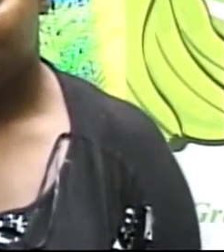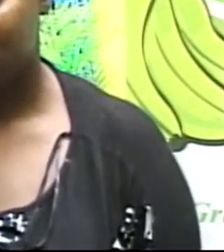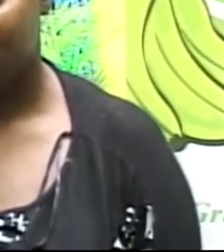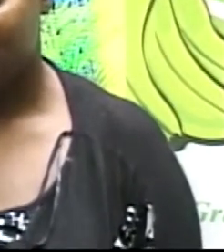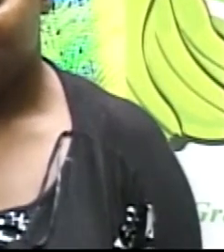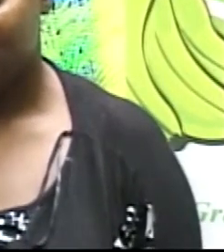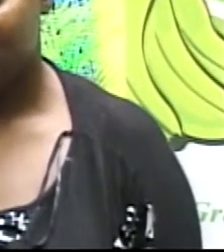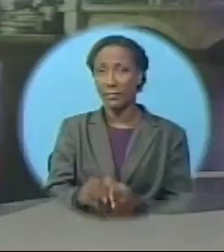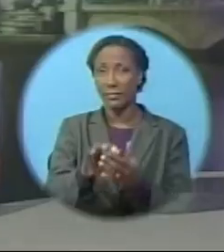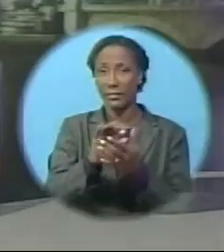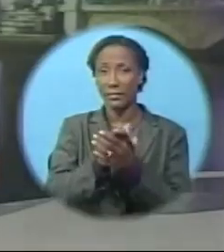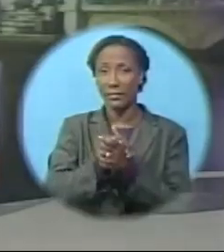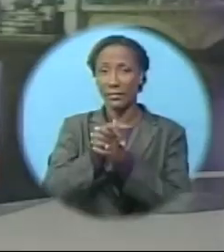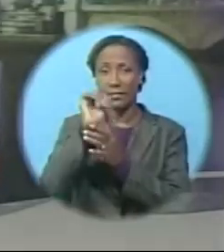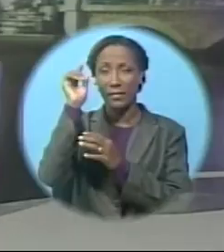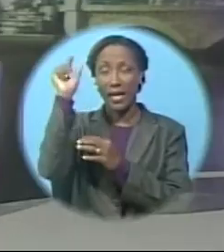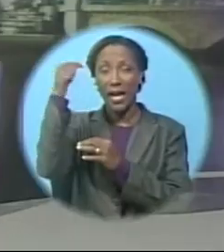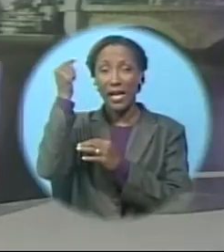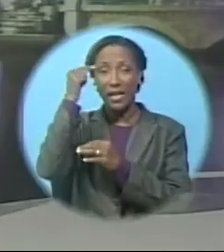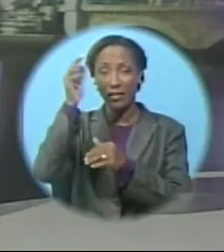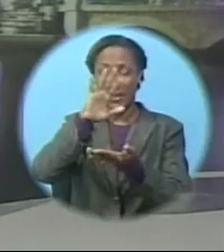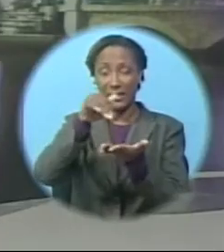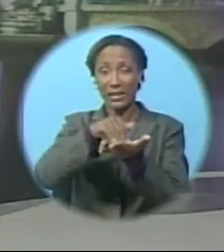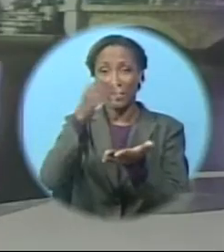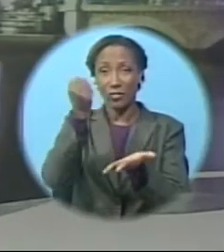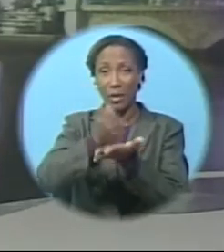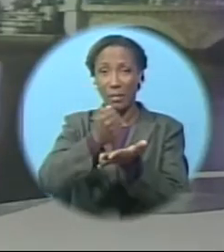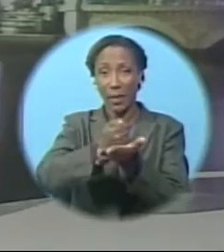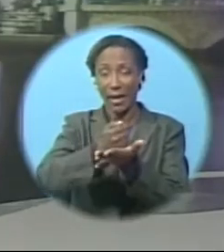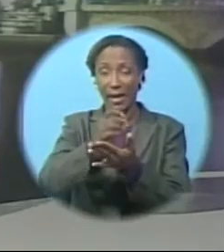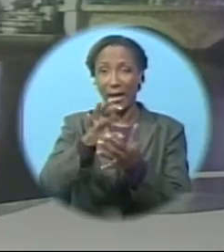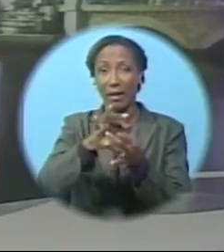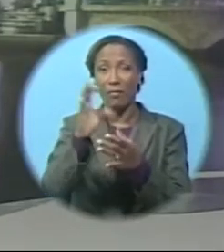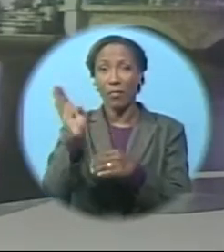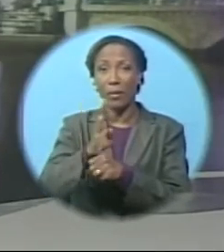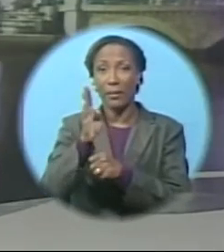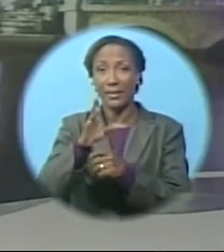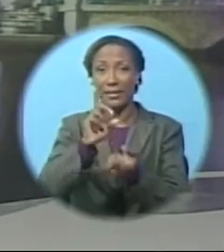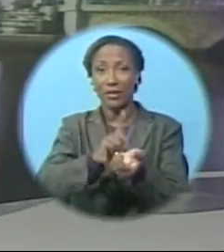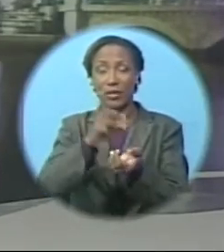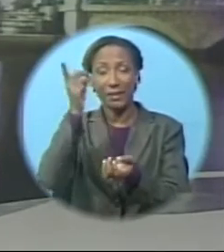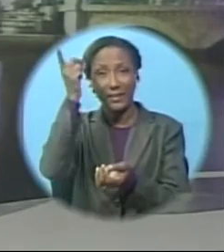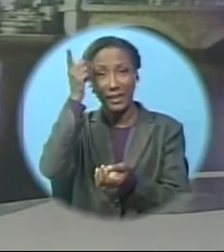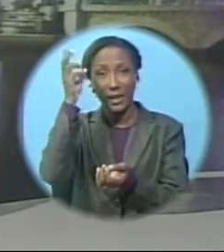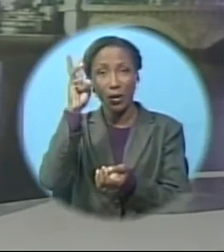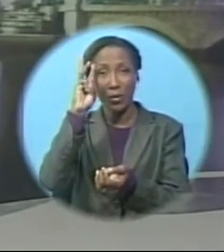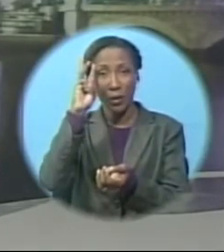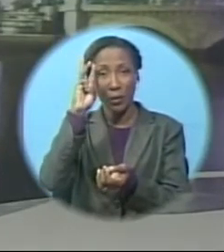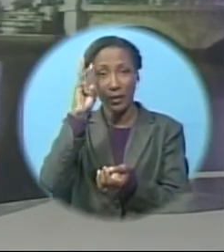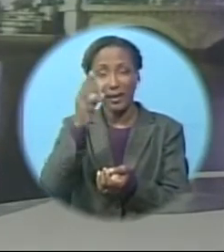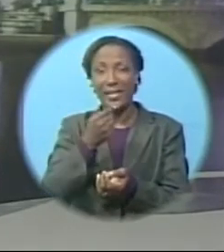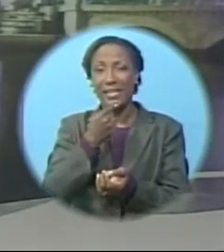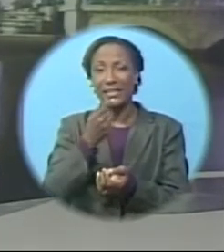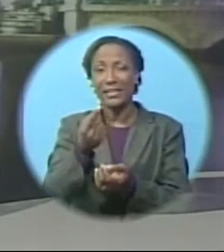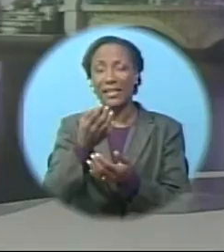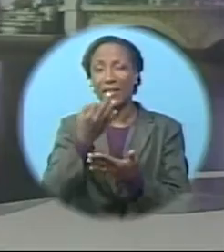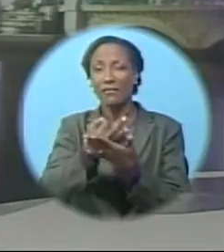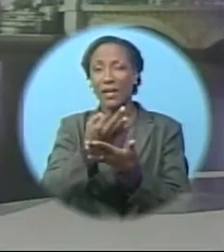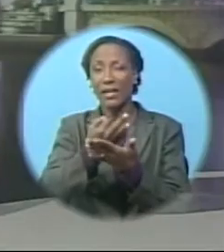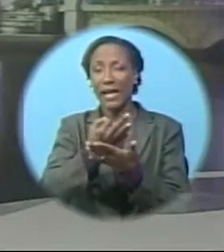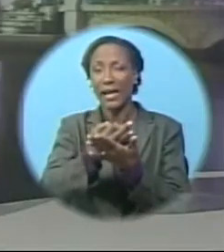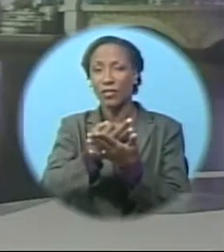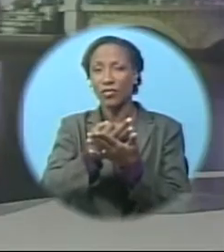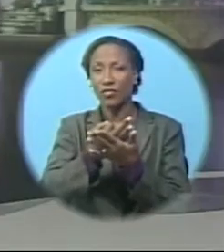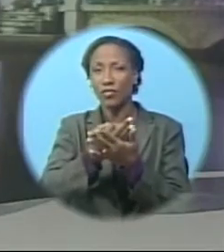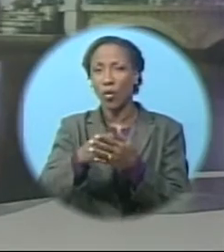flour. The governor of the Central Bank of Barbados, Dr. Delal Worrell, has commended the Financial Stability Board for